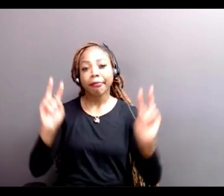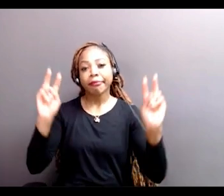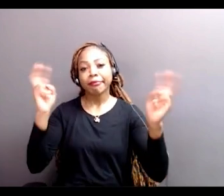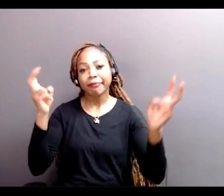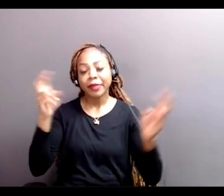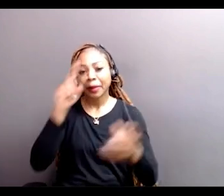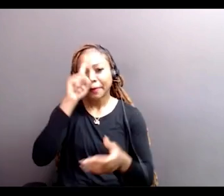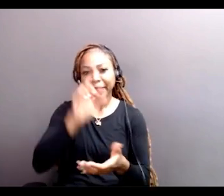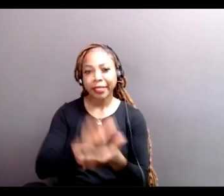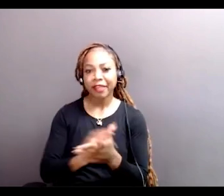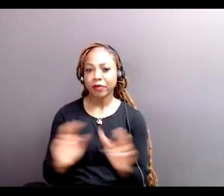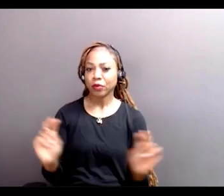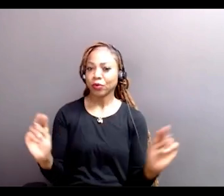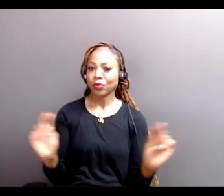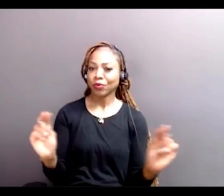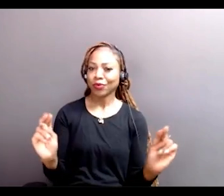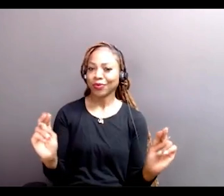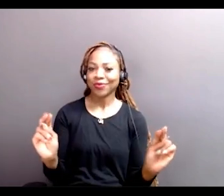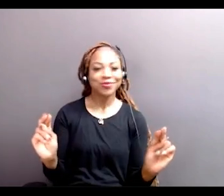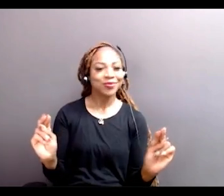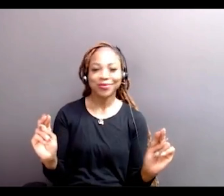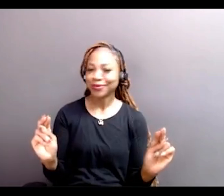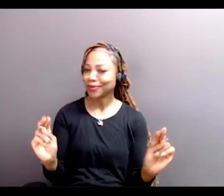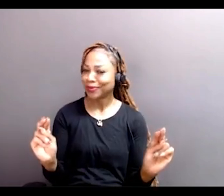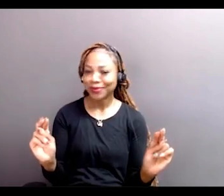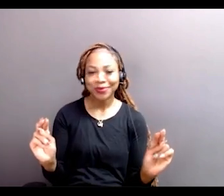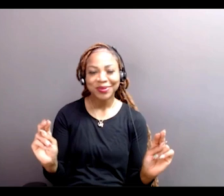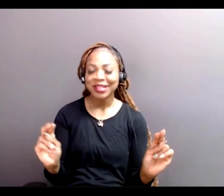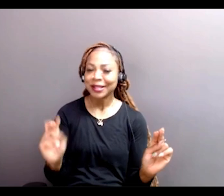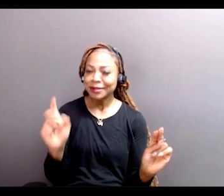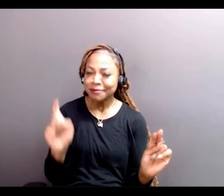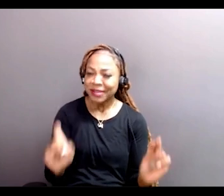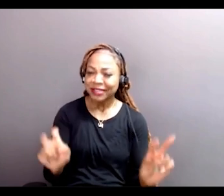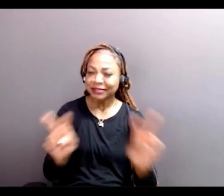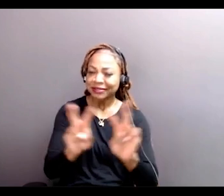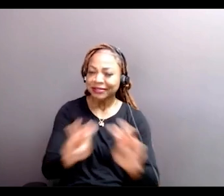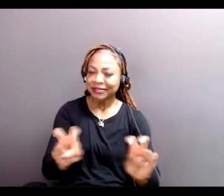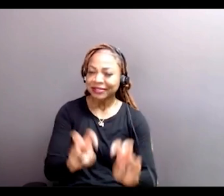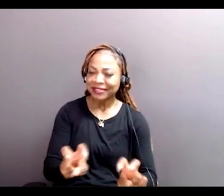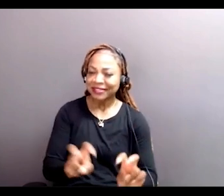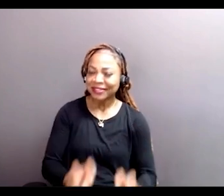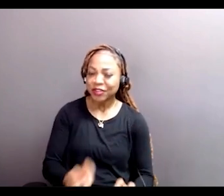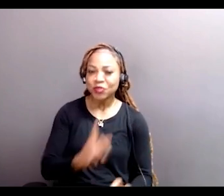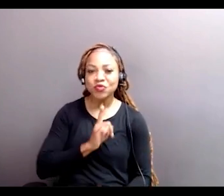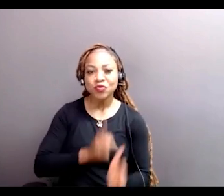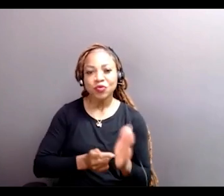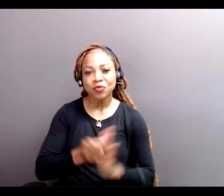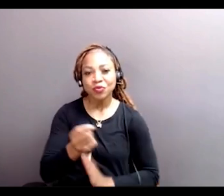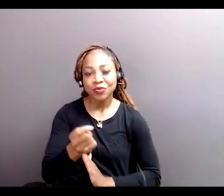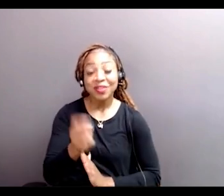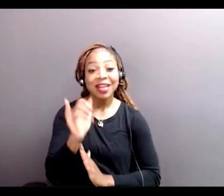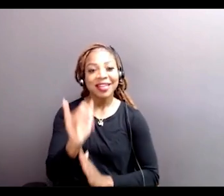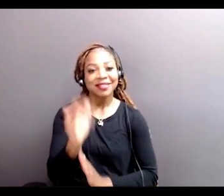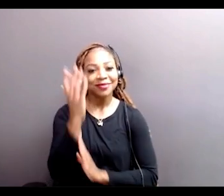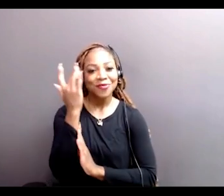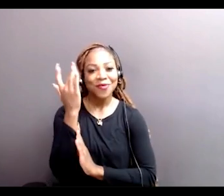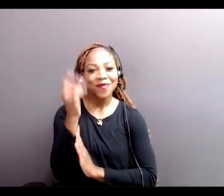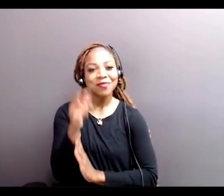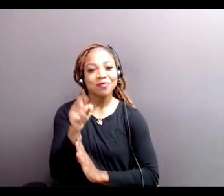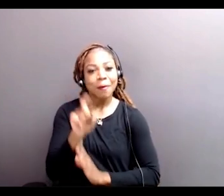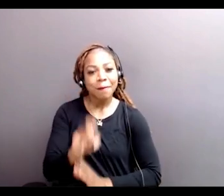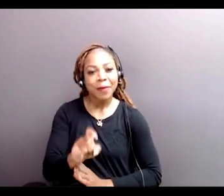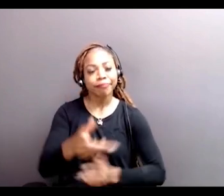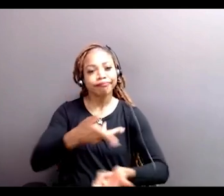claim are neutral. We really need to delve into how that is not the case. And this is why we need to